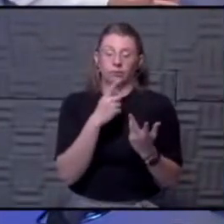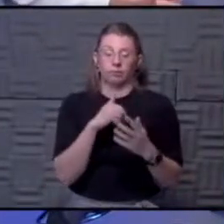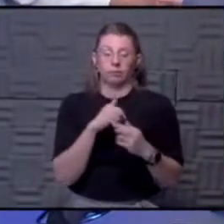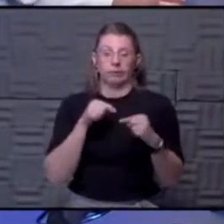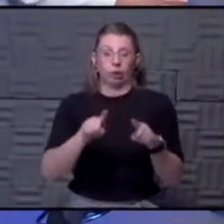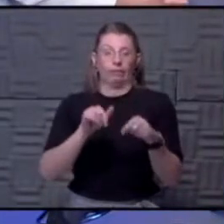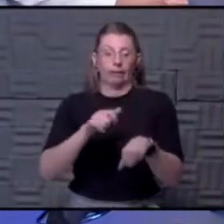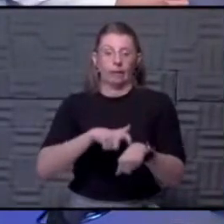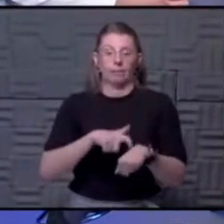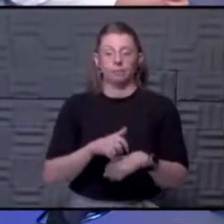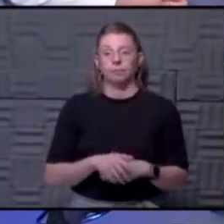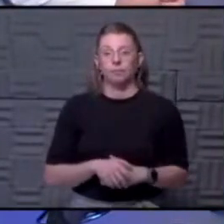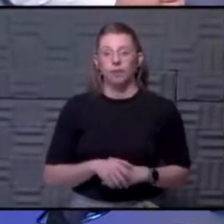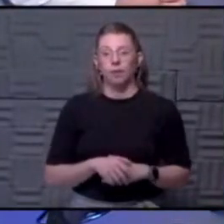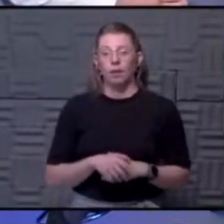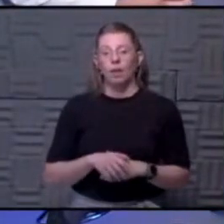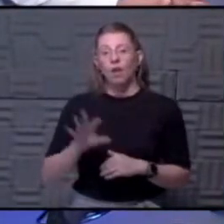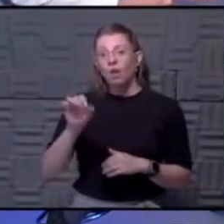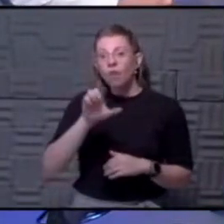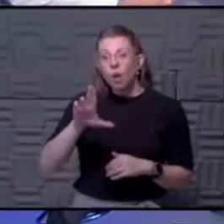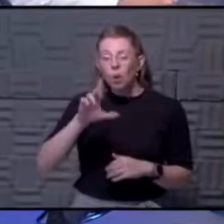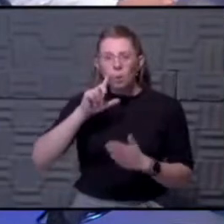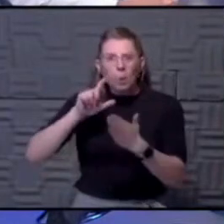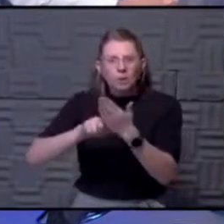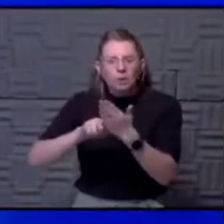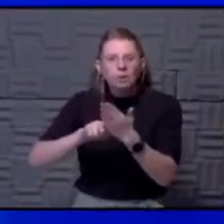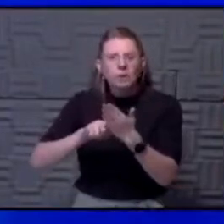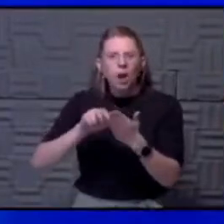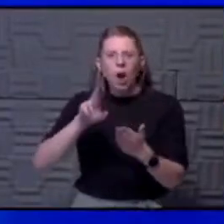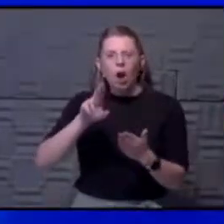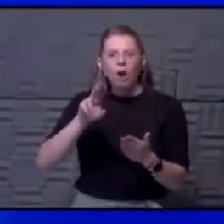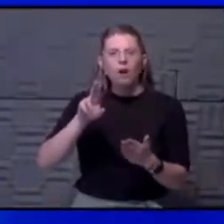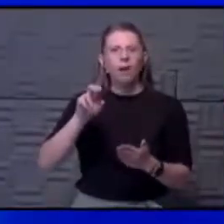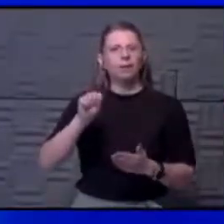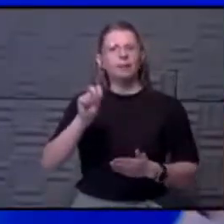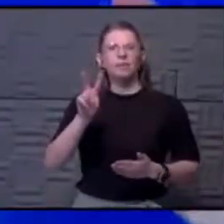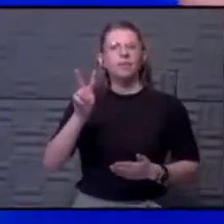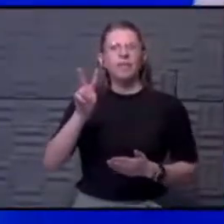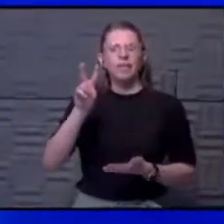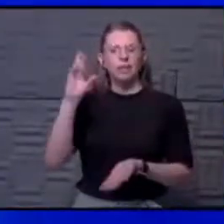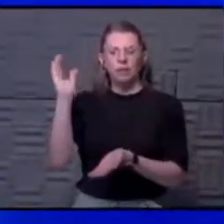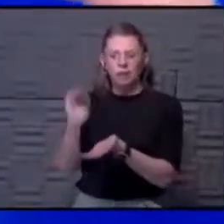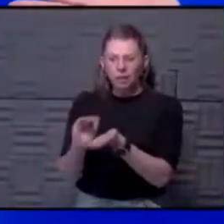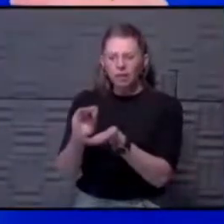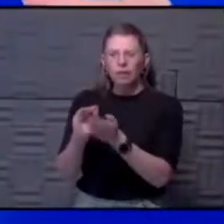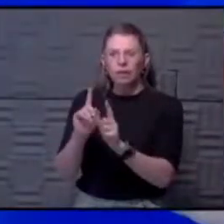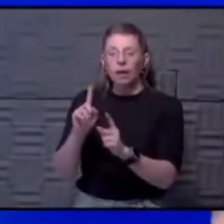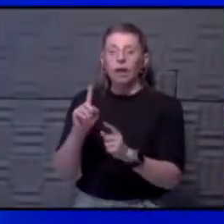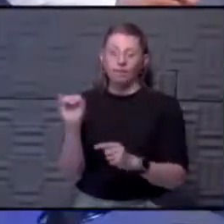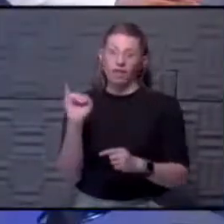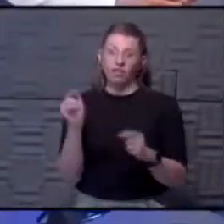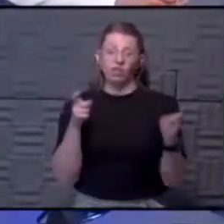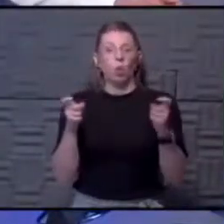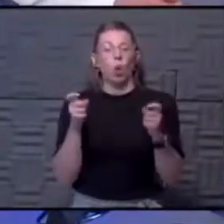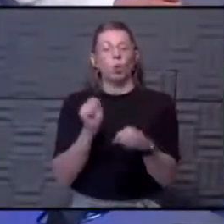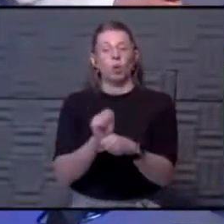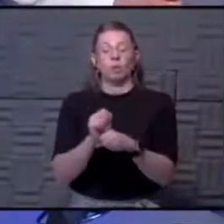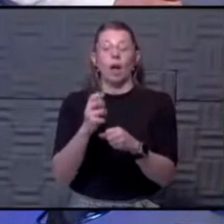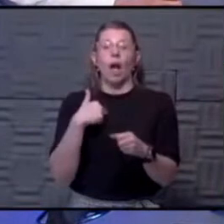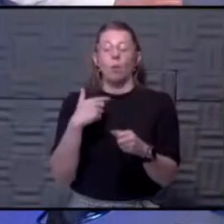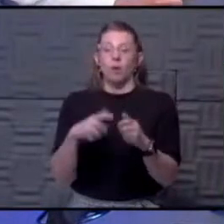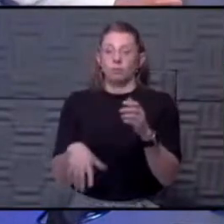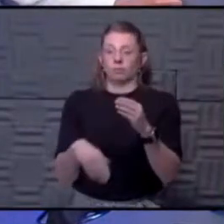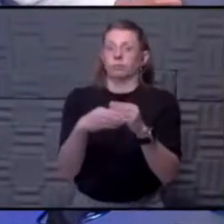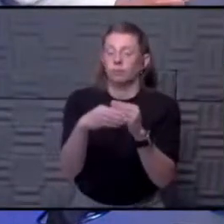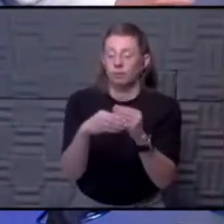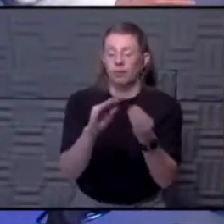has still been the lack of influenza admissions, RSV admissions, and those other things. Yes. So we come back to the same point, infection control works. Yeah, and if I could interject with those numbers